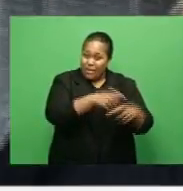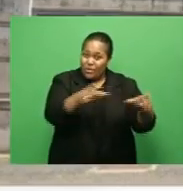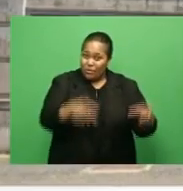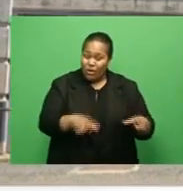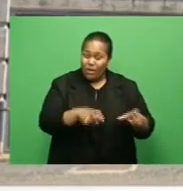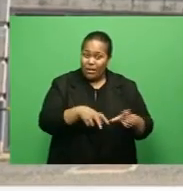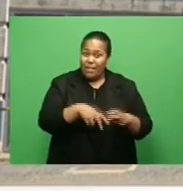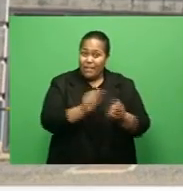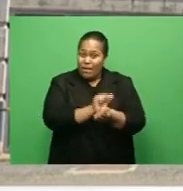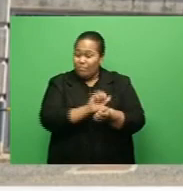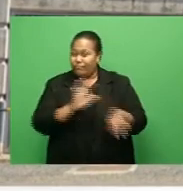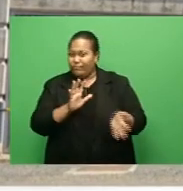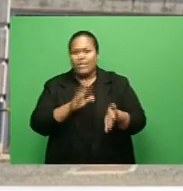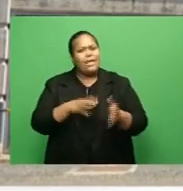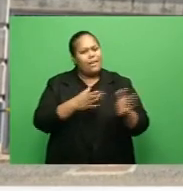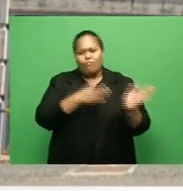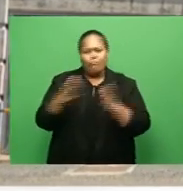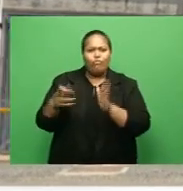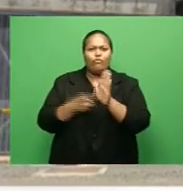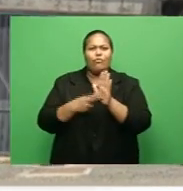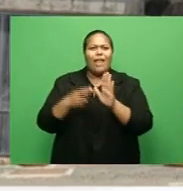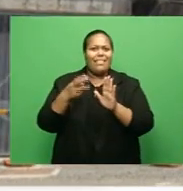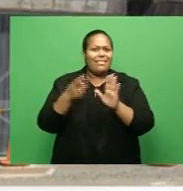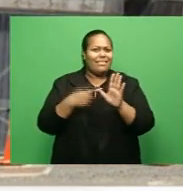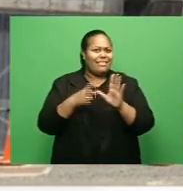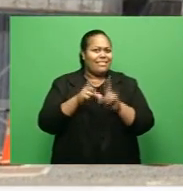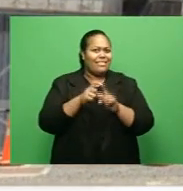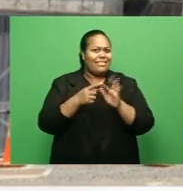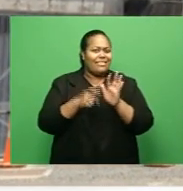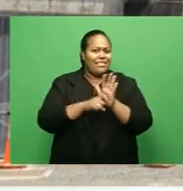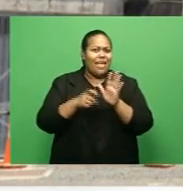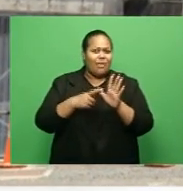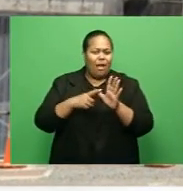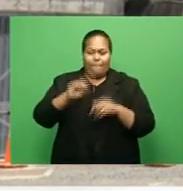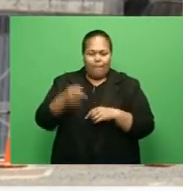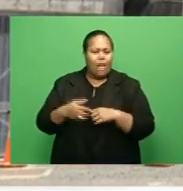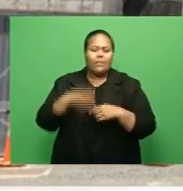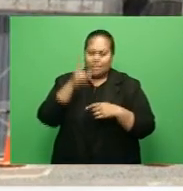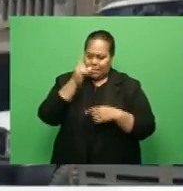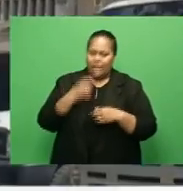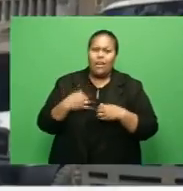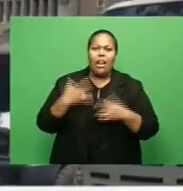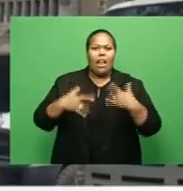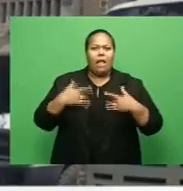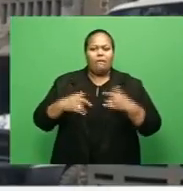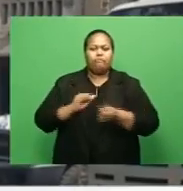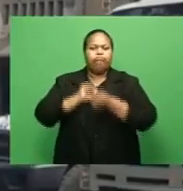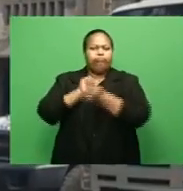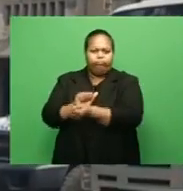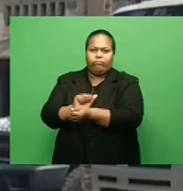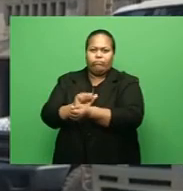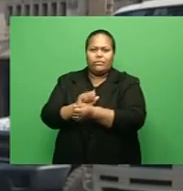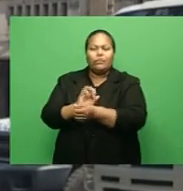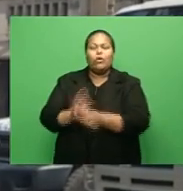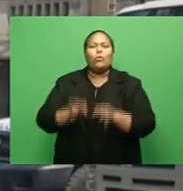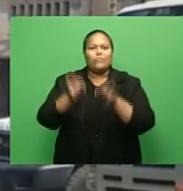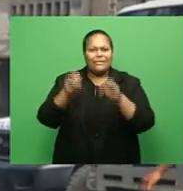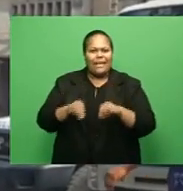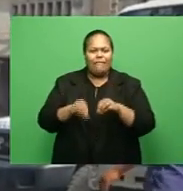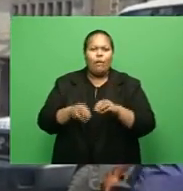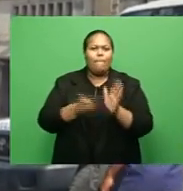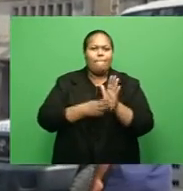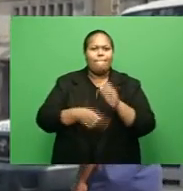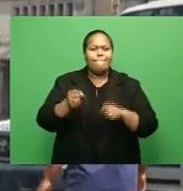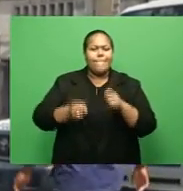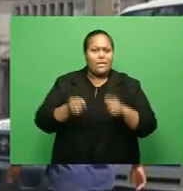found guilty, this offence carries a mandatory life sentence. Koroi's trial date has been set for March next year. The matter